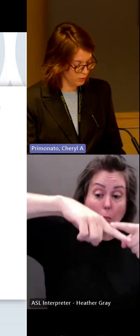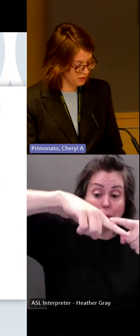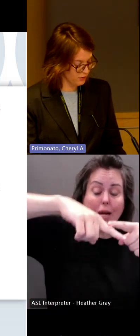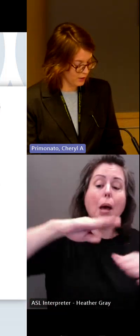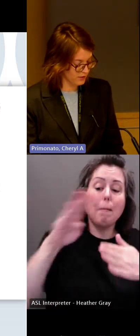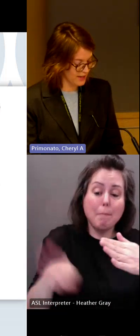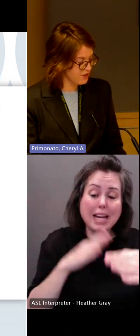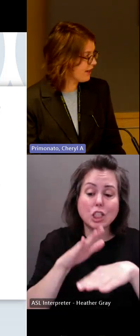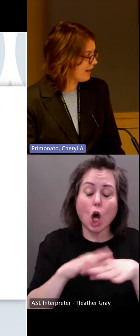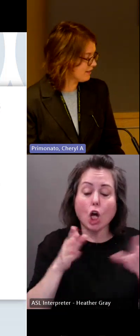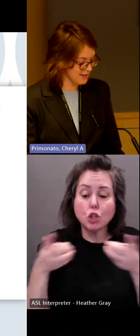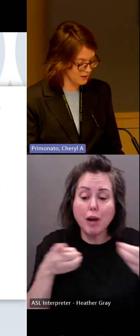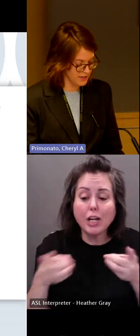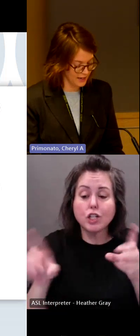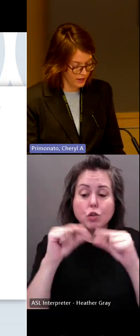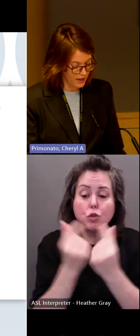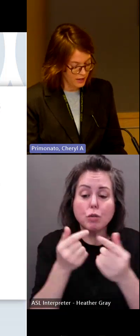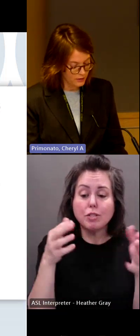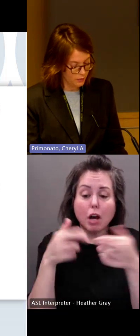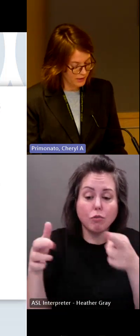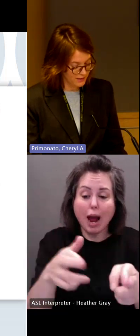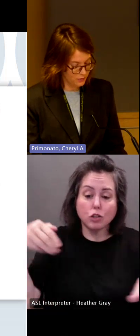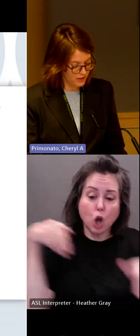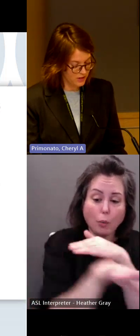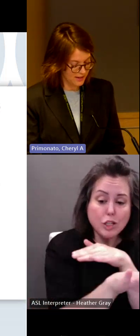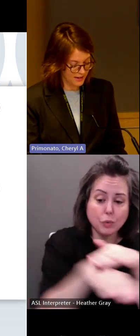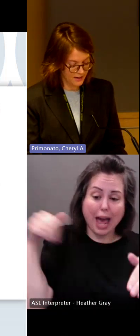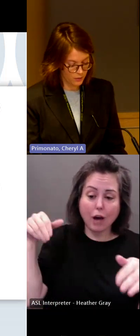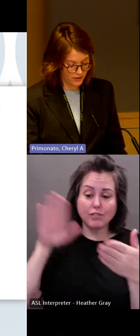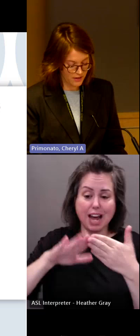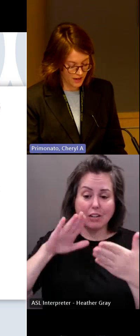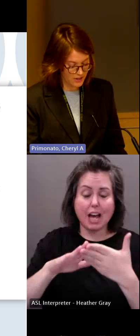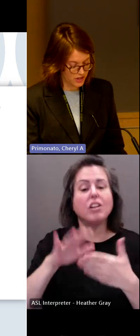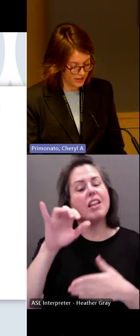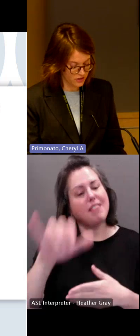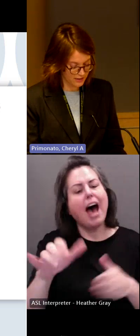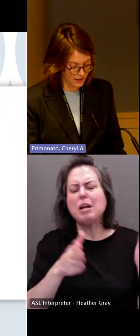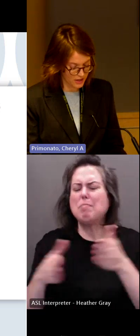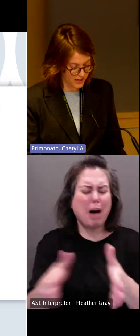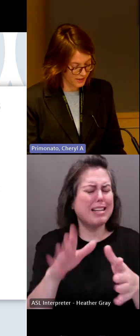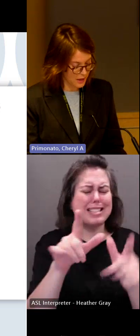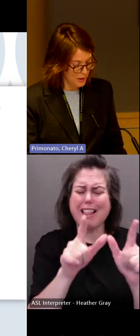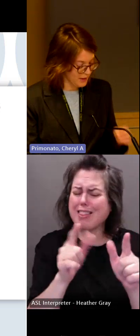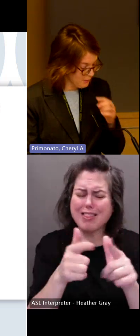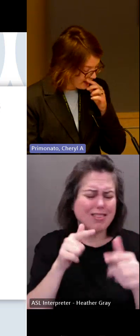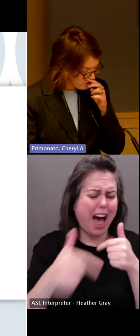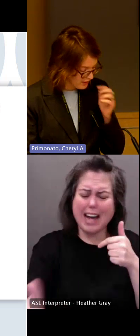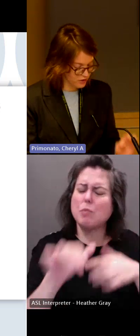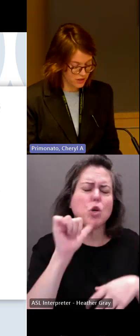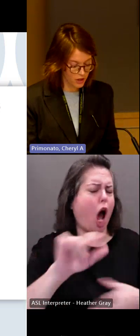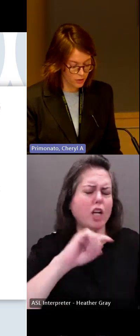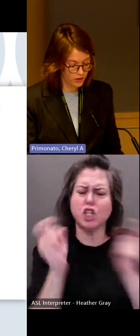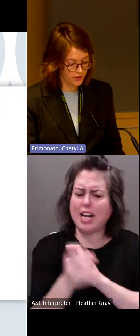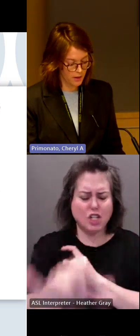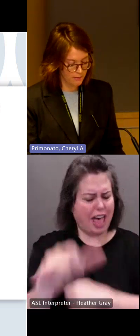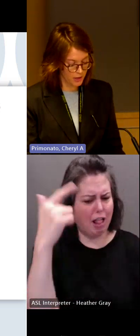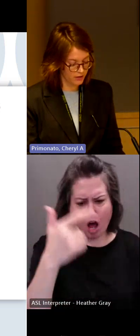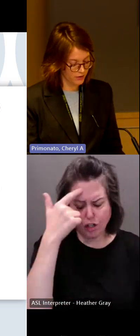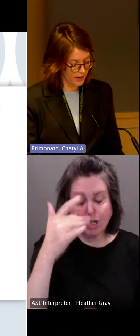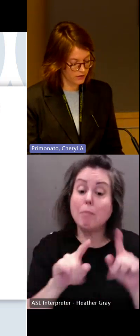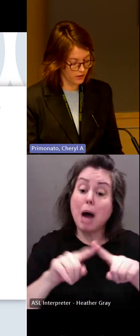direction that groups of routes enter and exit downtown. So bus line redesign will not change this logic, but it may change the